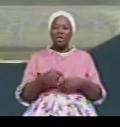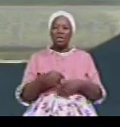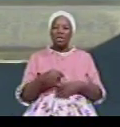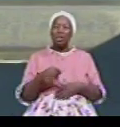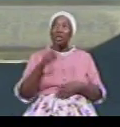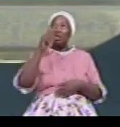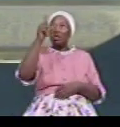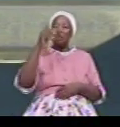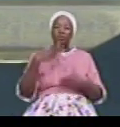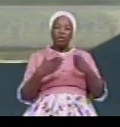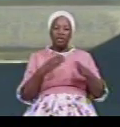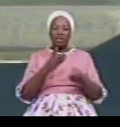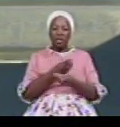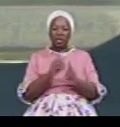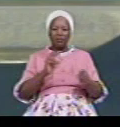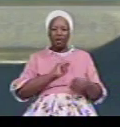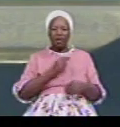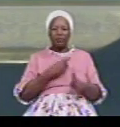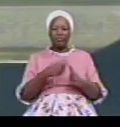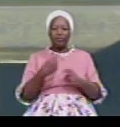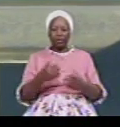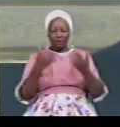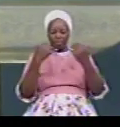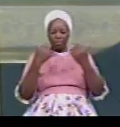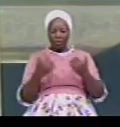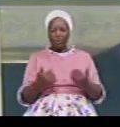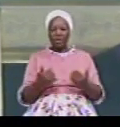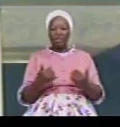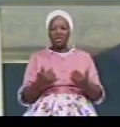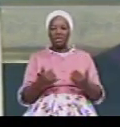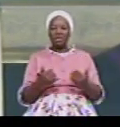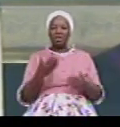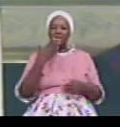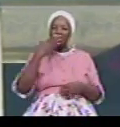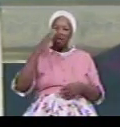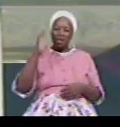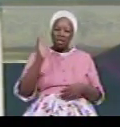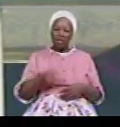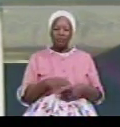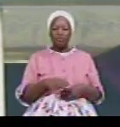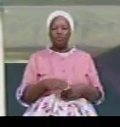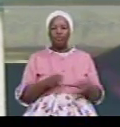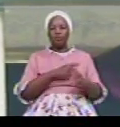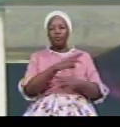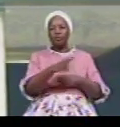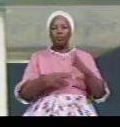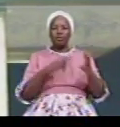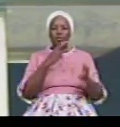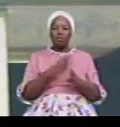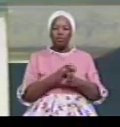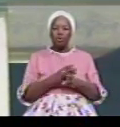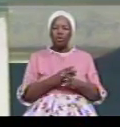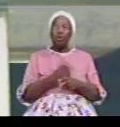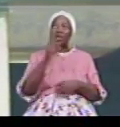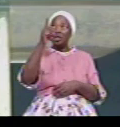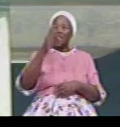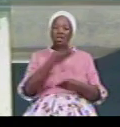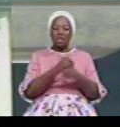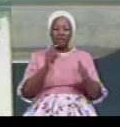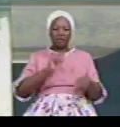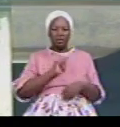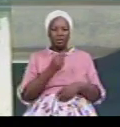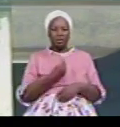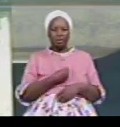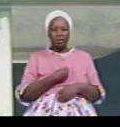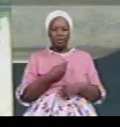us from the present evil world. He delivers us from